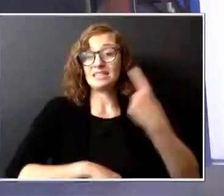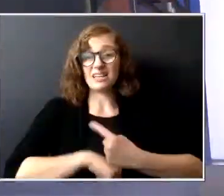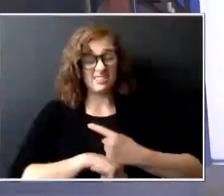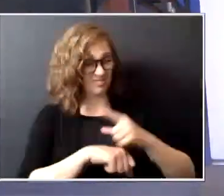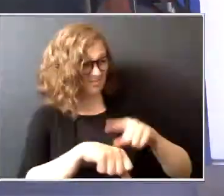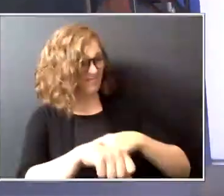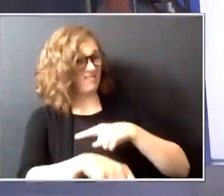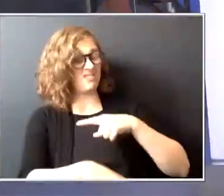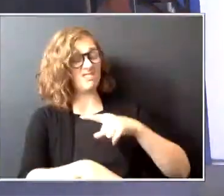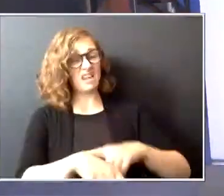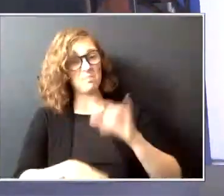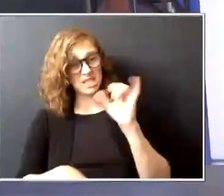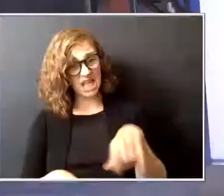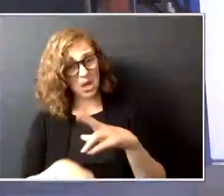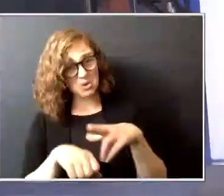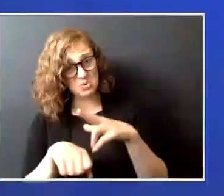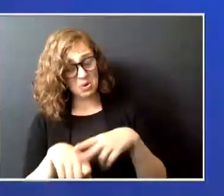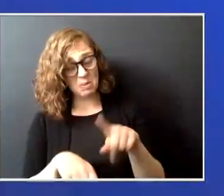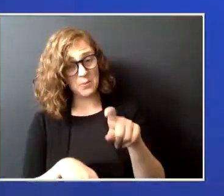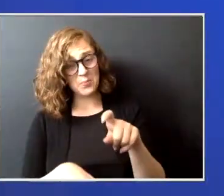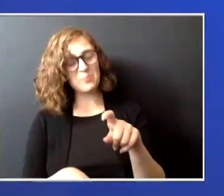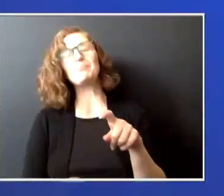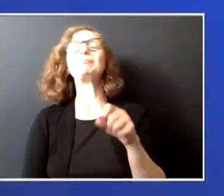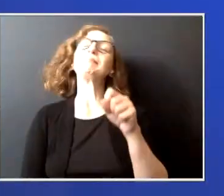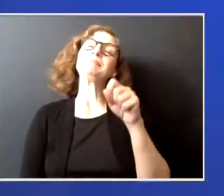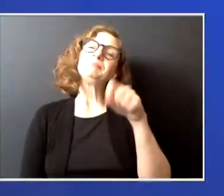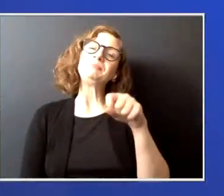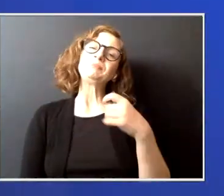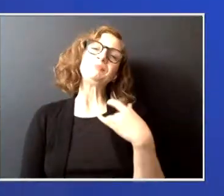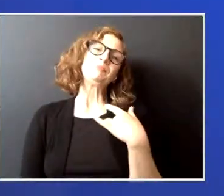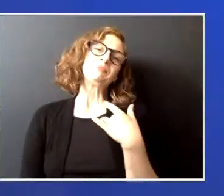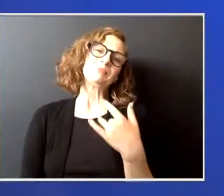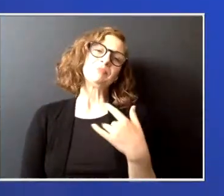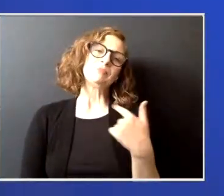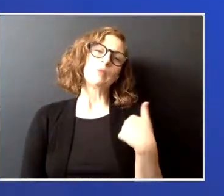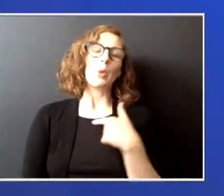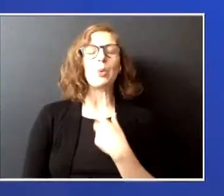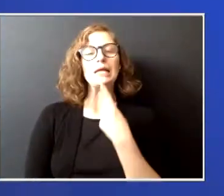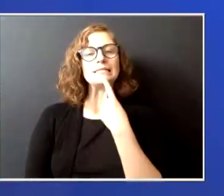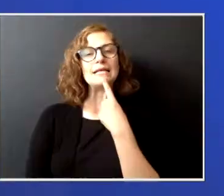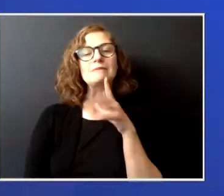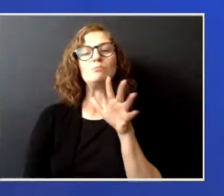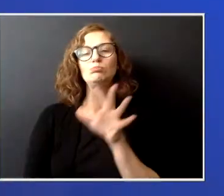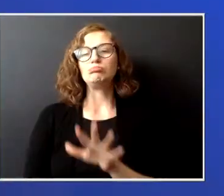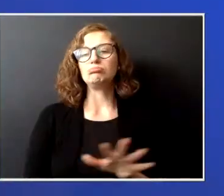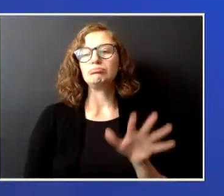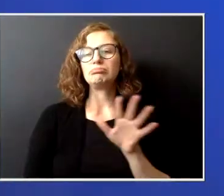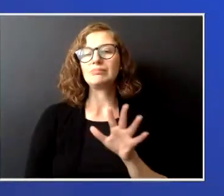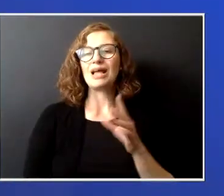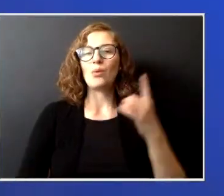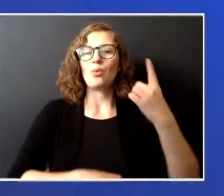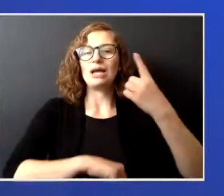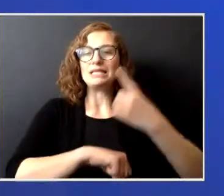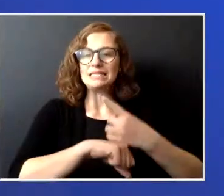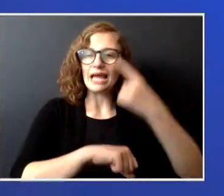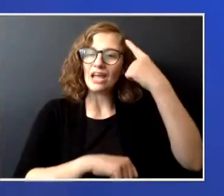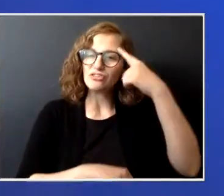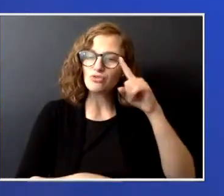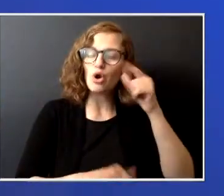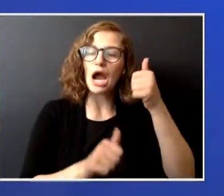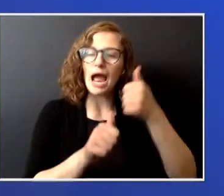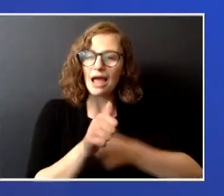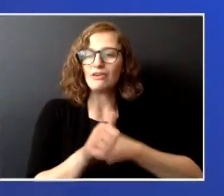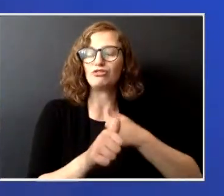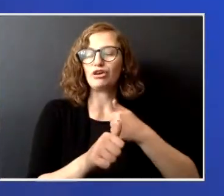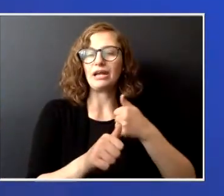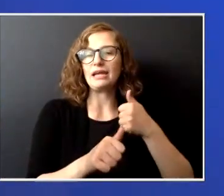a burn patient? Yeah, generally, we kind of say loosely it's about a day for every percent TBSA. So with Jordy